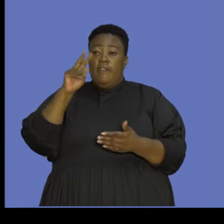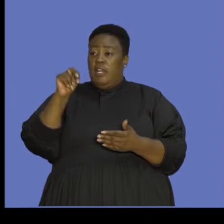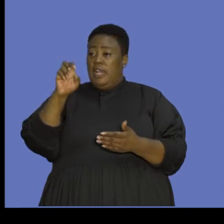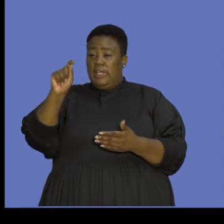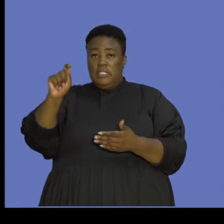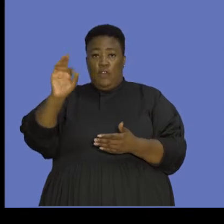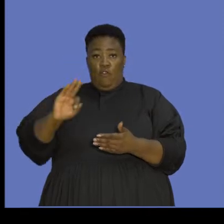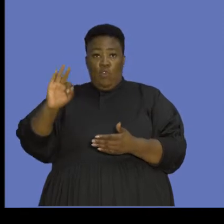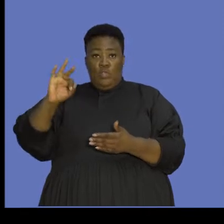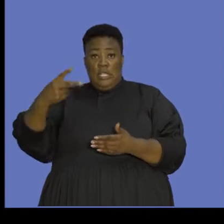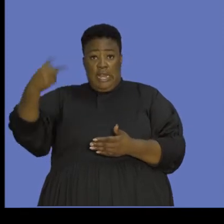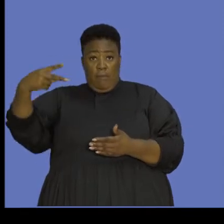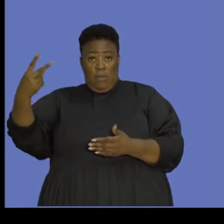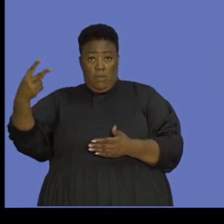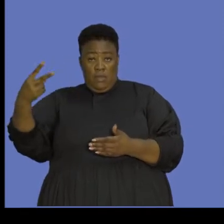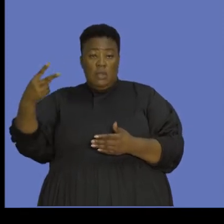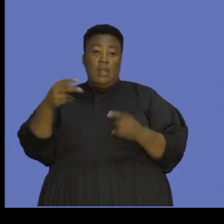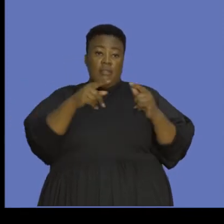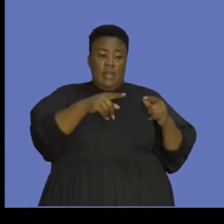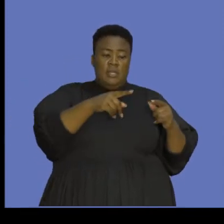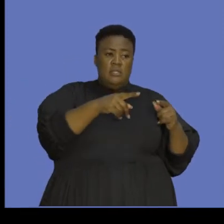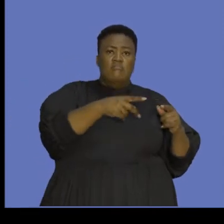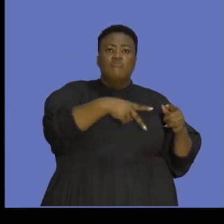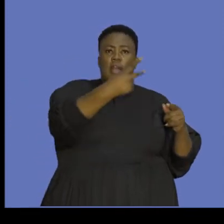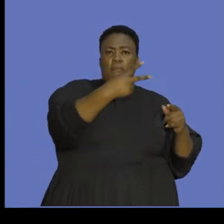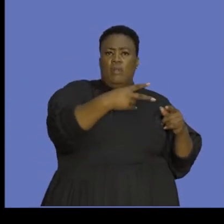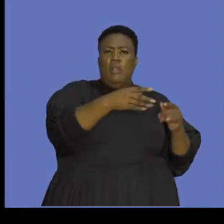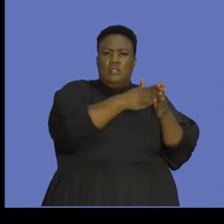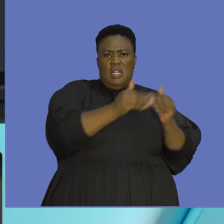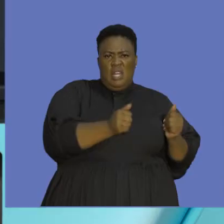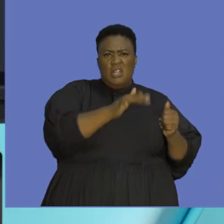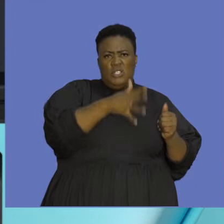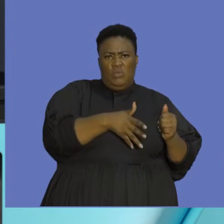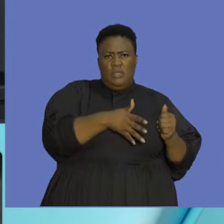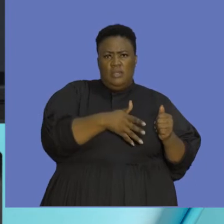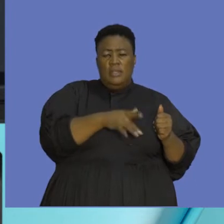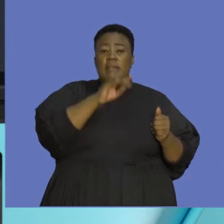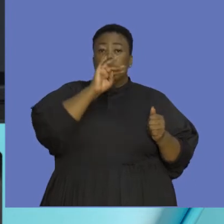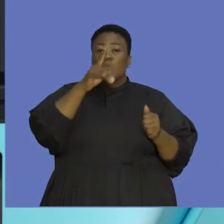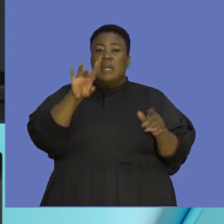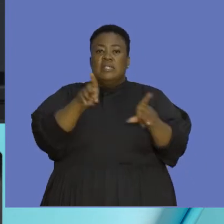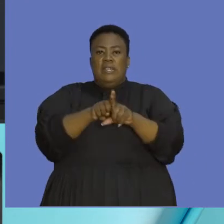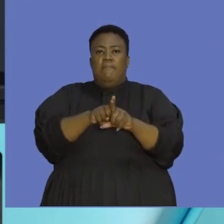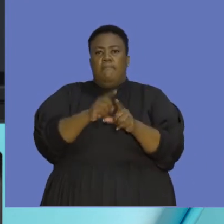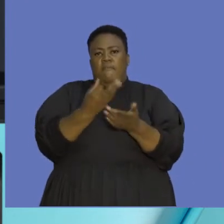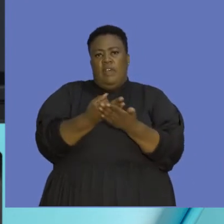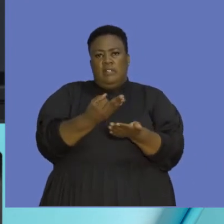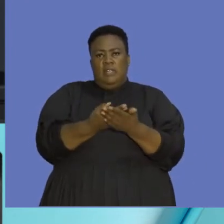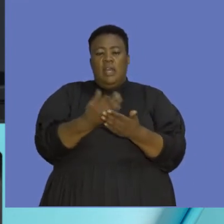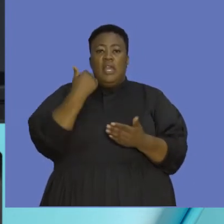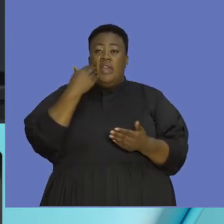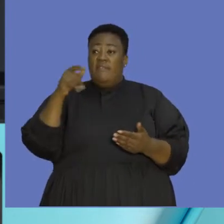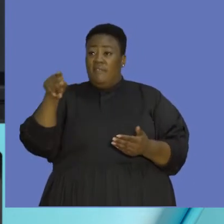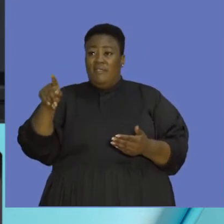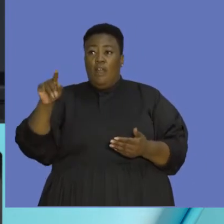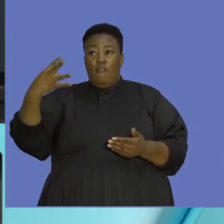net force, I double the acceleration, same factor. If I make the net force